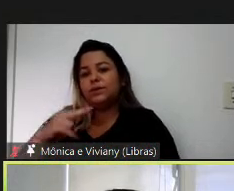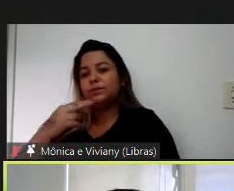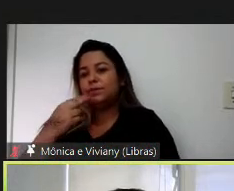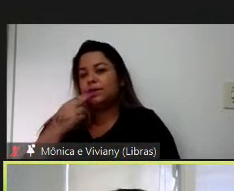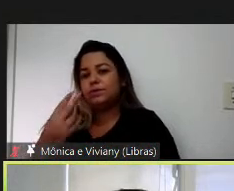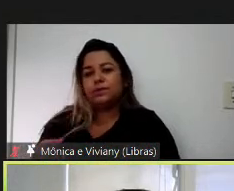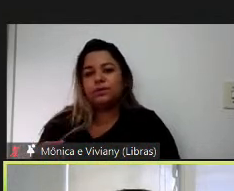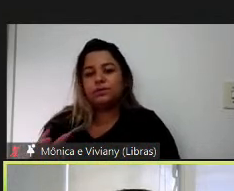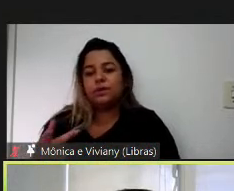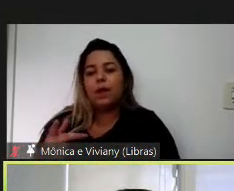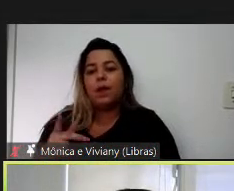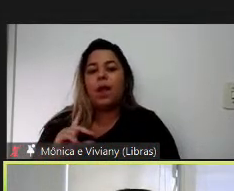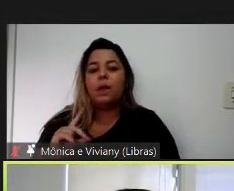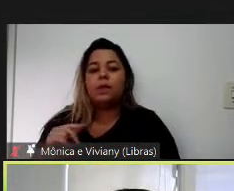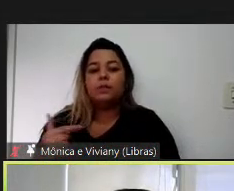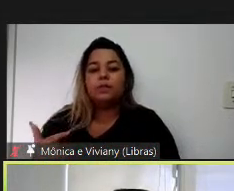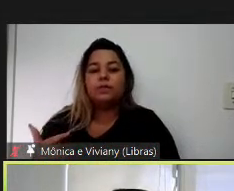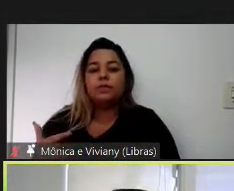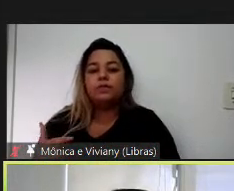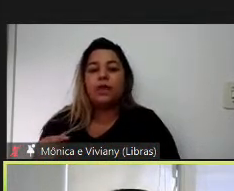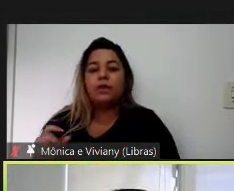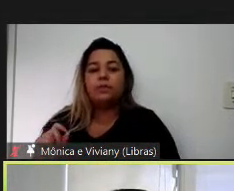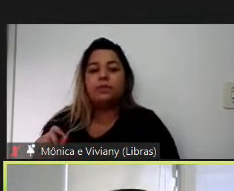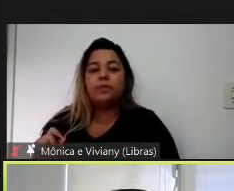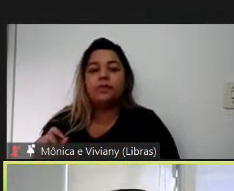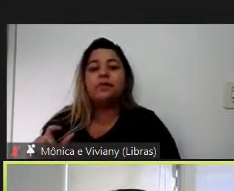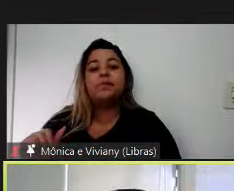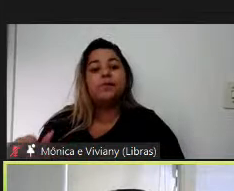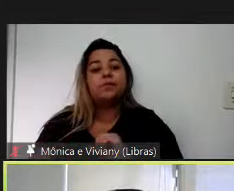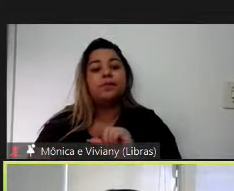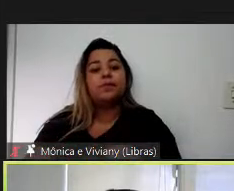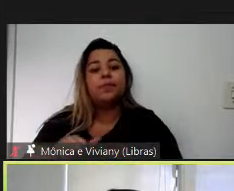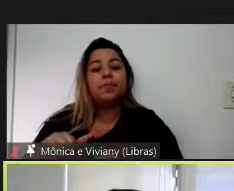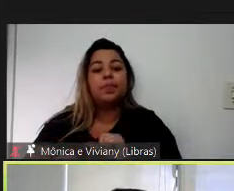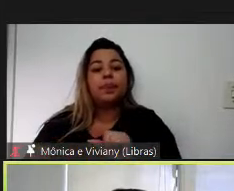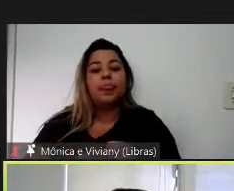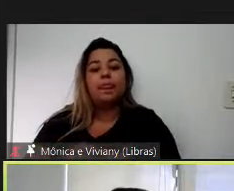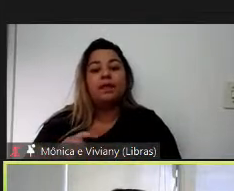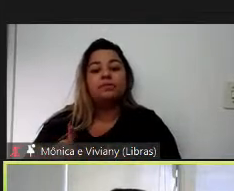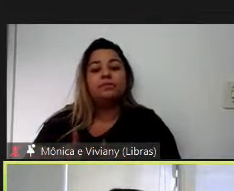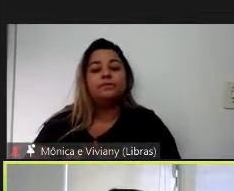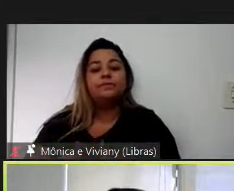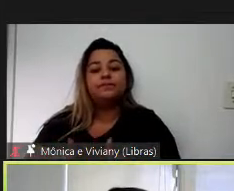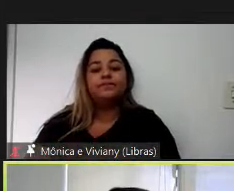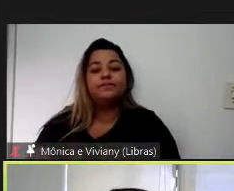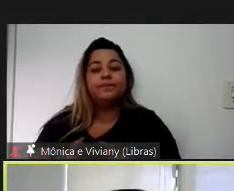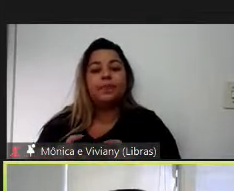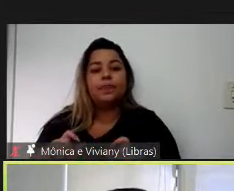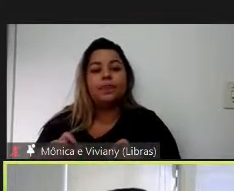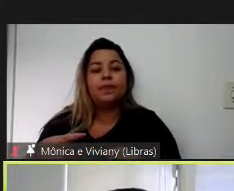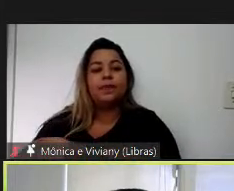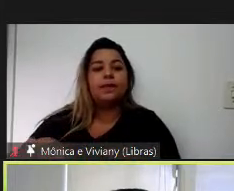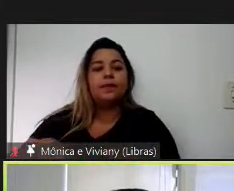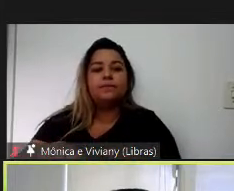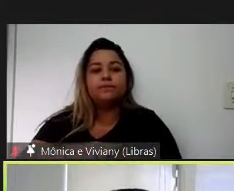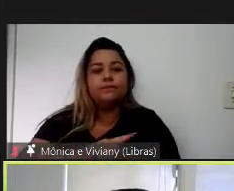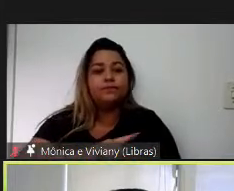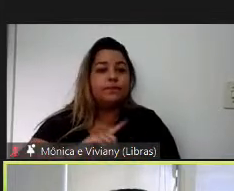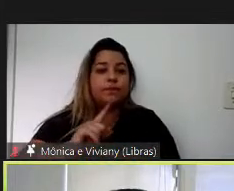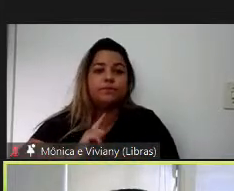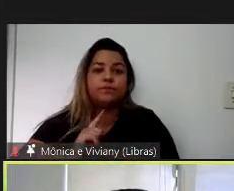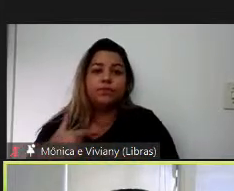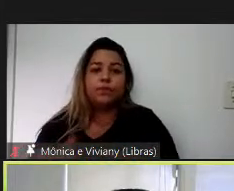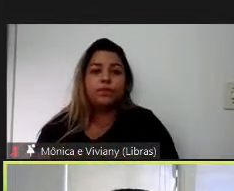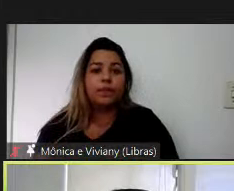at the chat. When the primary attention from the change of the financing, we were not able